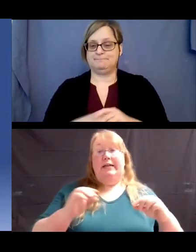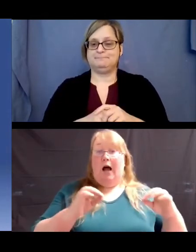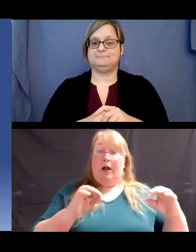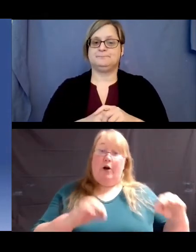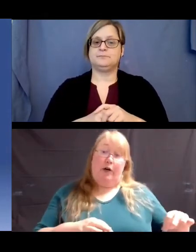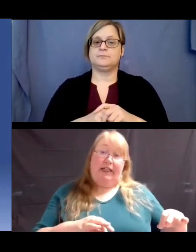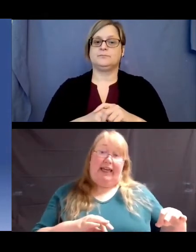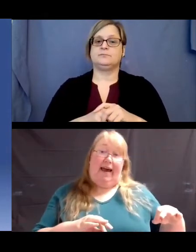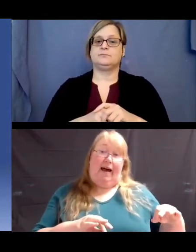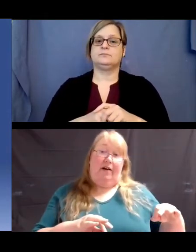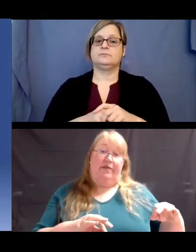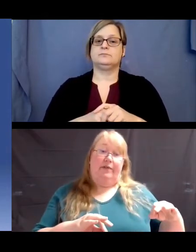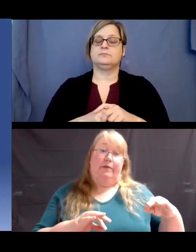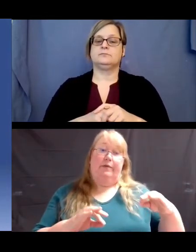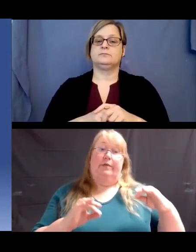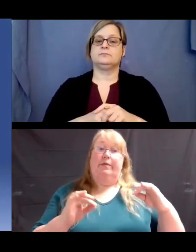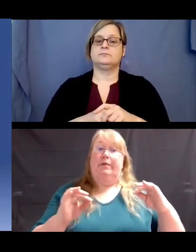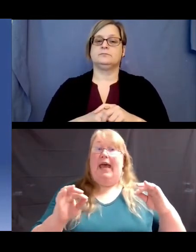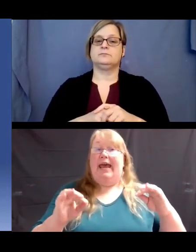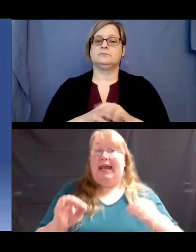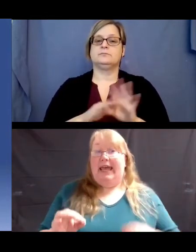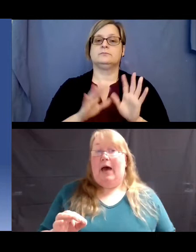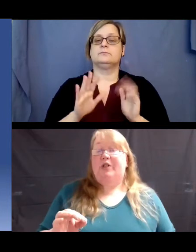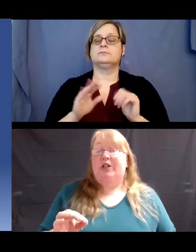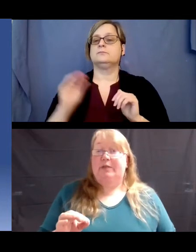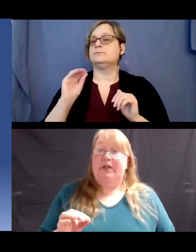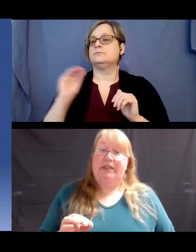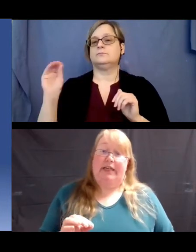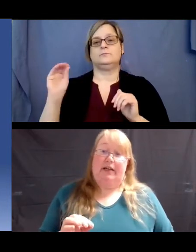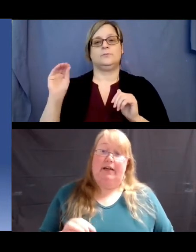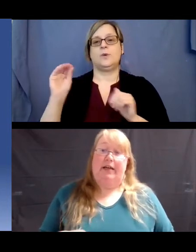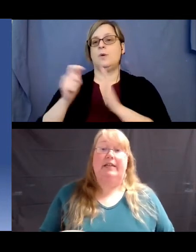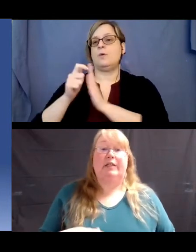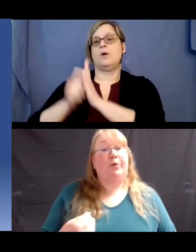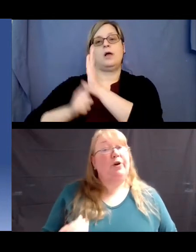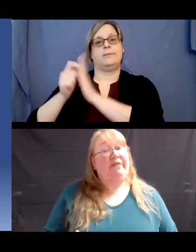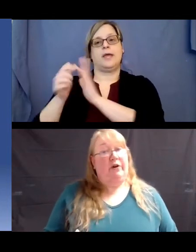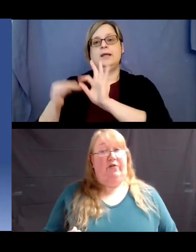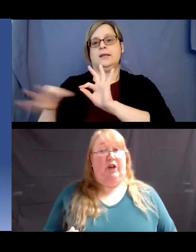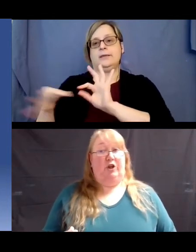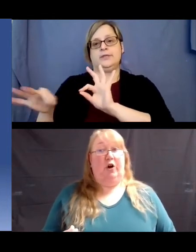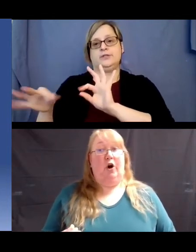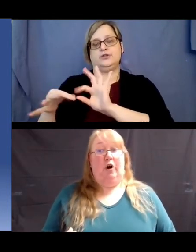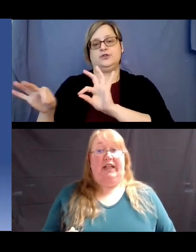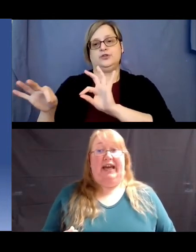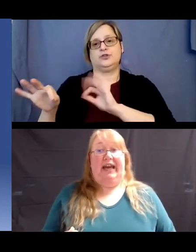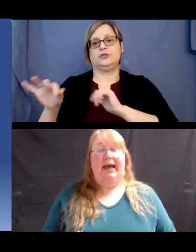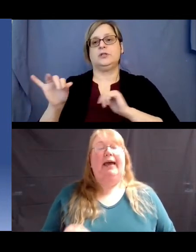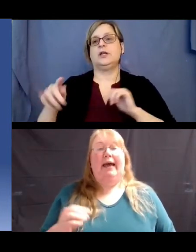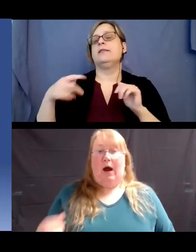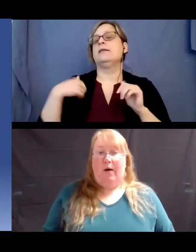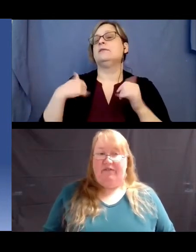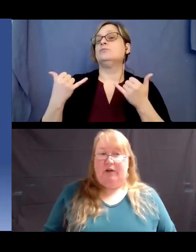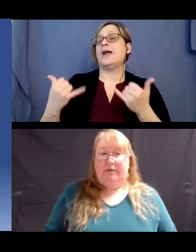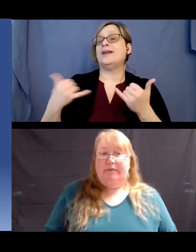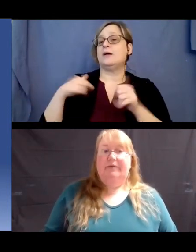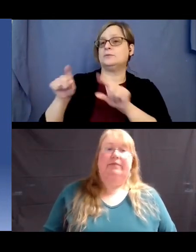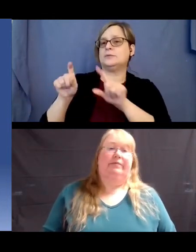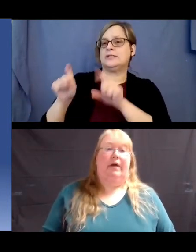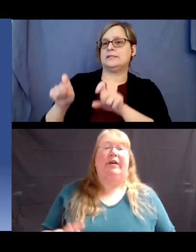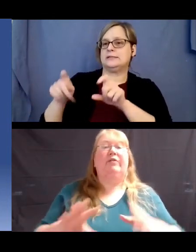It does not currently have AI captions built in. It is a preview feature currently.